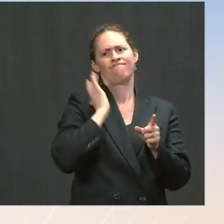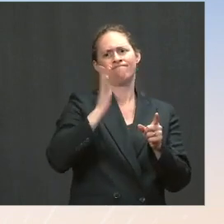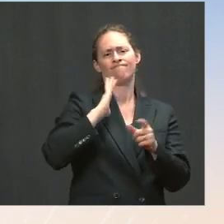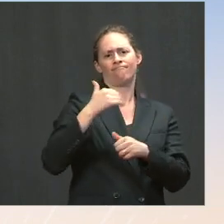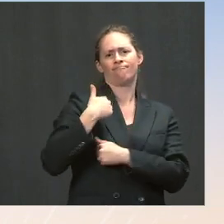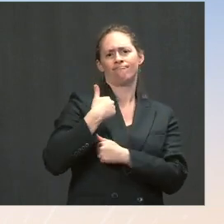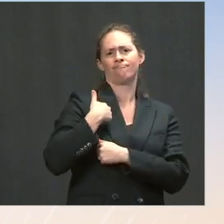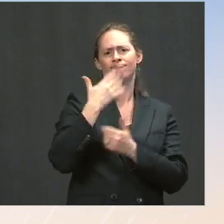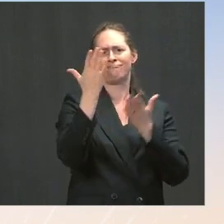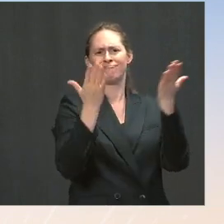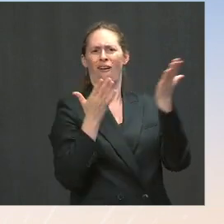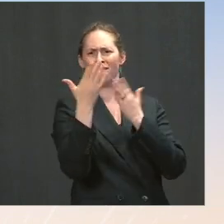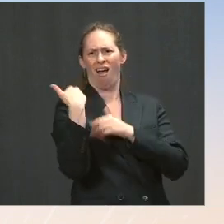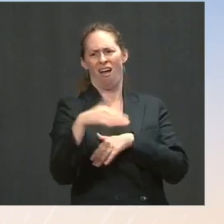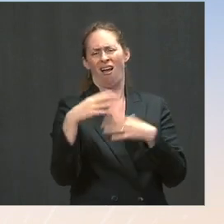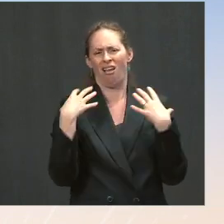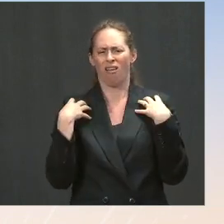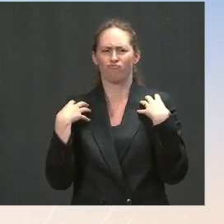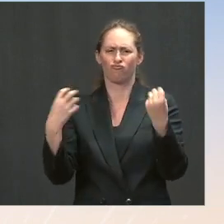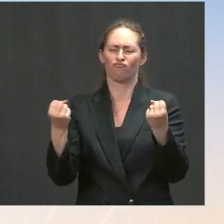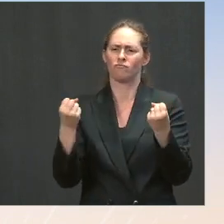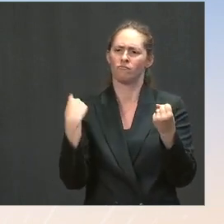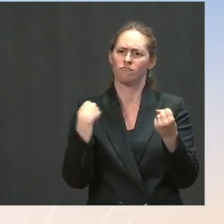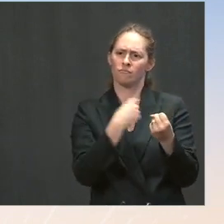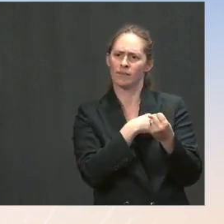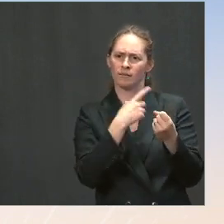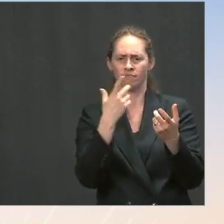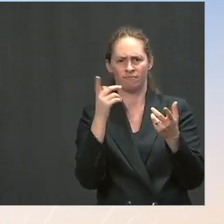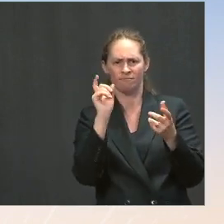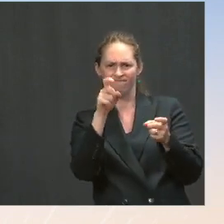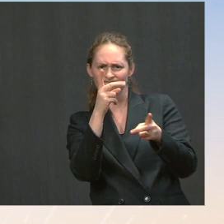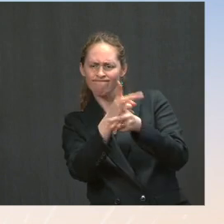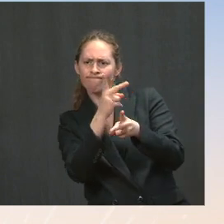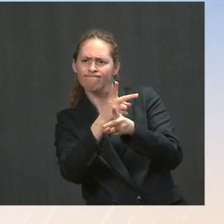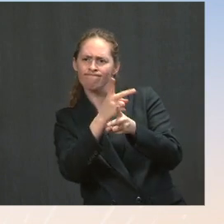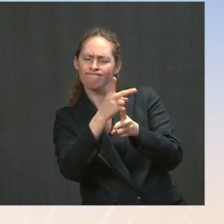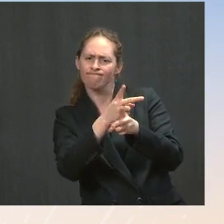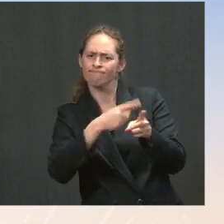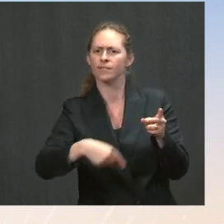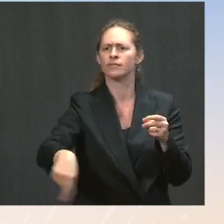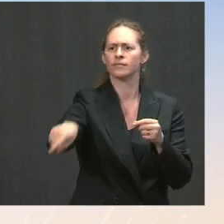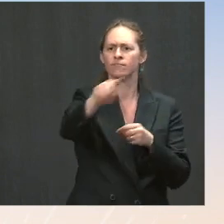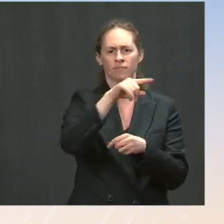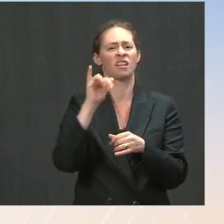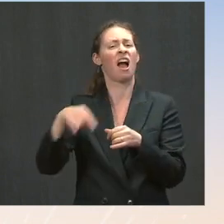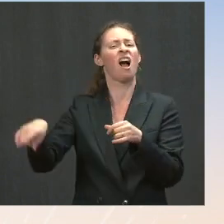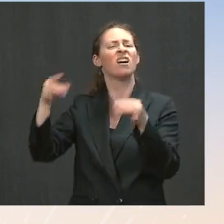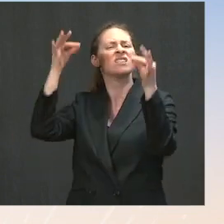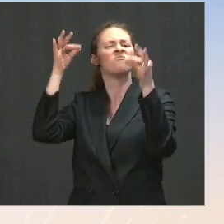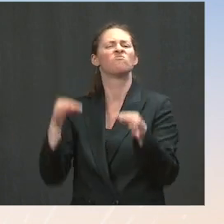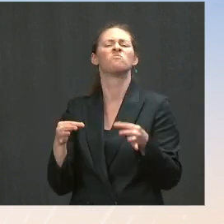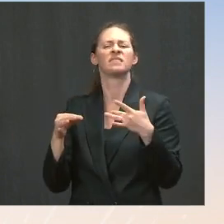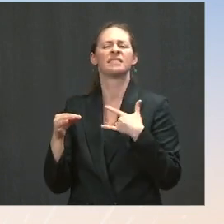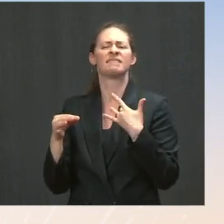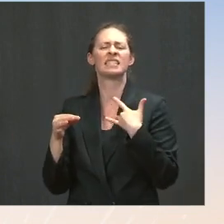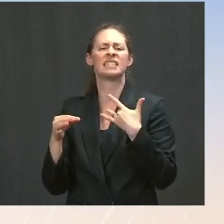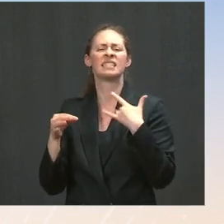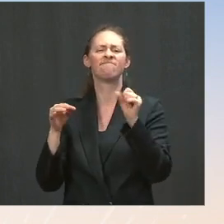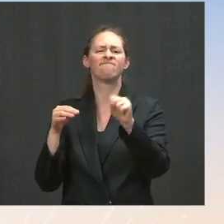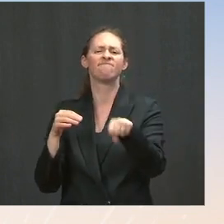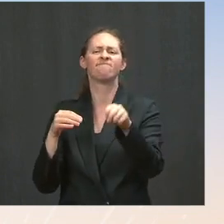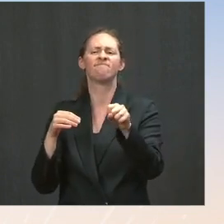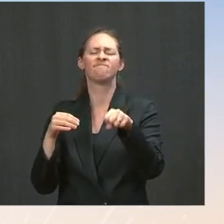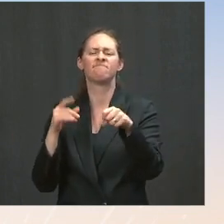of the military, as members of the military. And this was a decision that followed and was aligned with, I should say, the decision